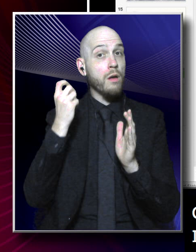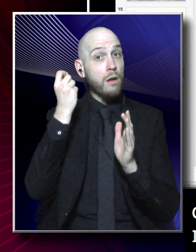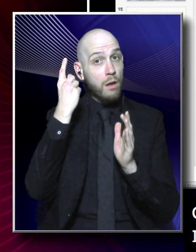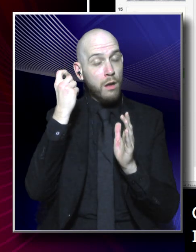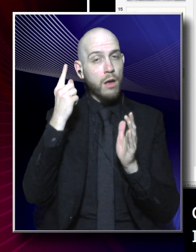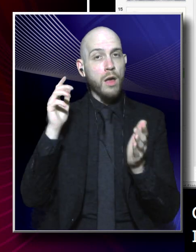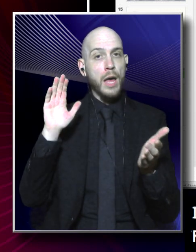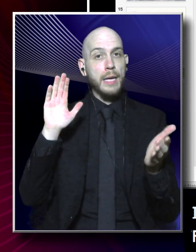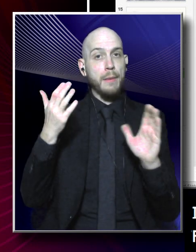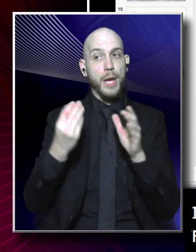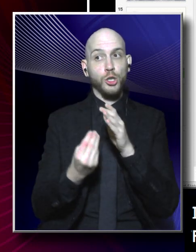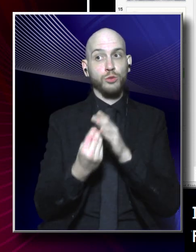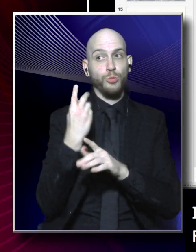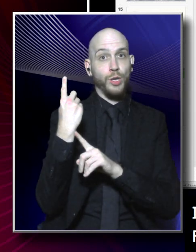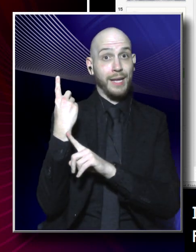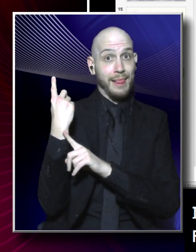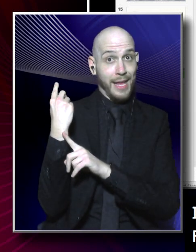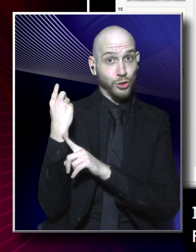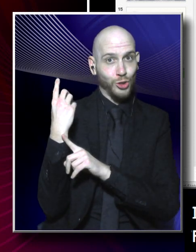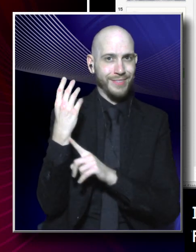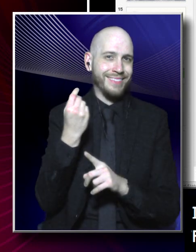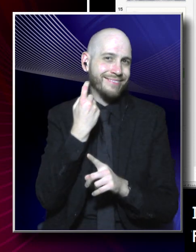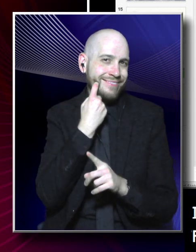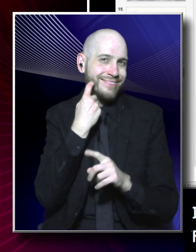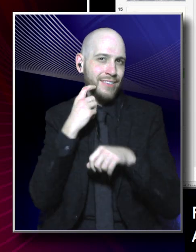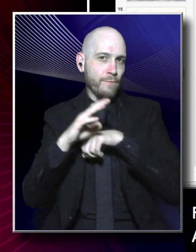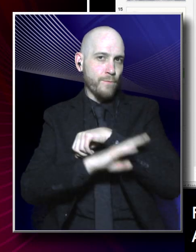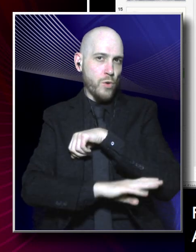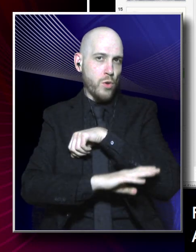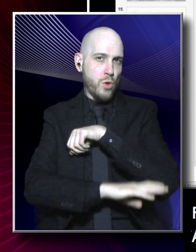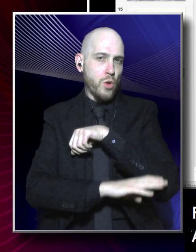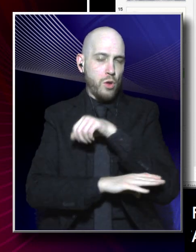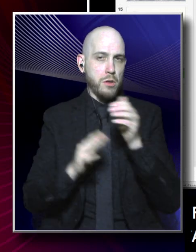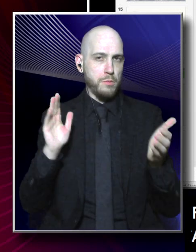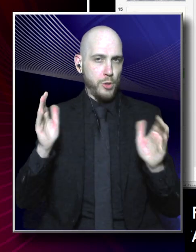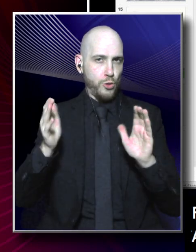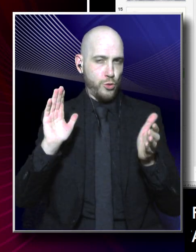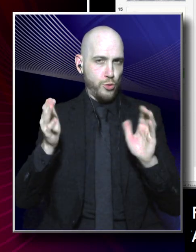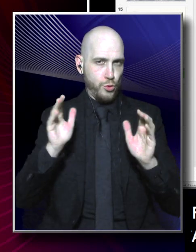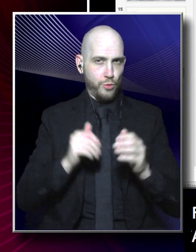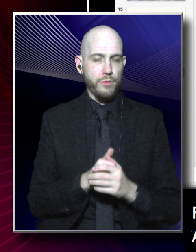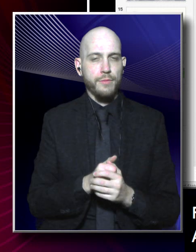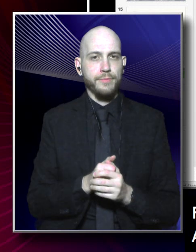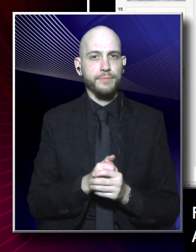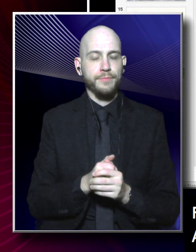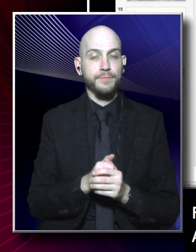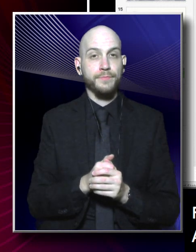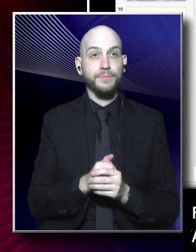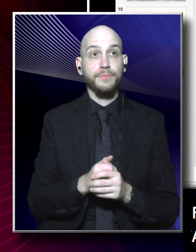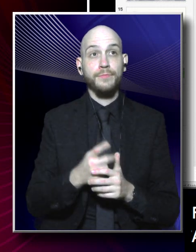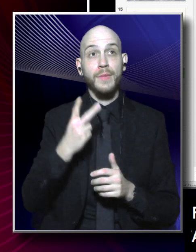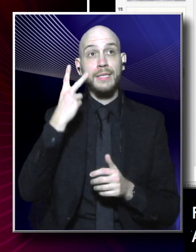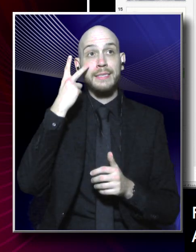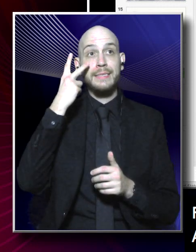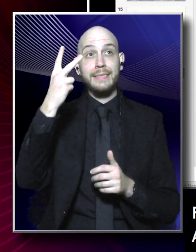and the most current fall data. So if you take a look at this, the gray line would be last year towards